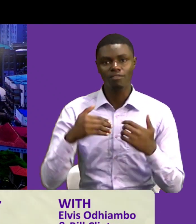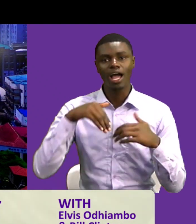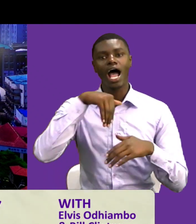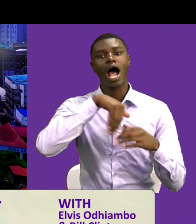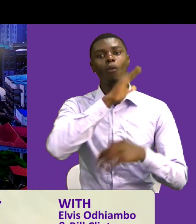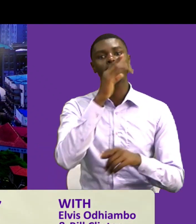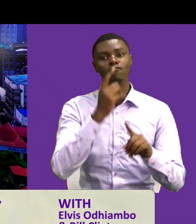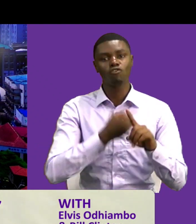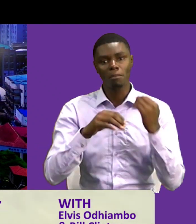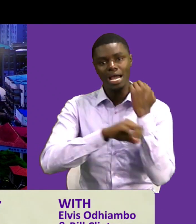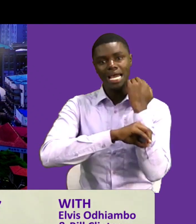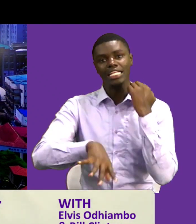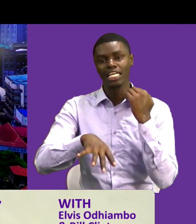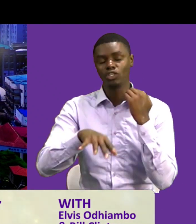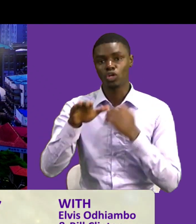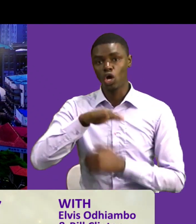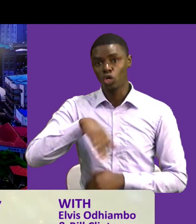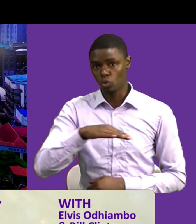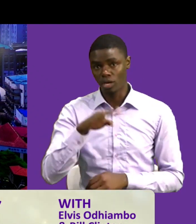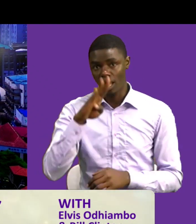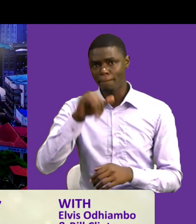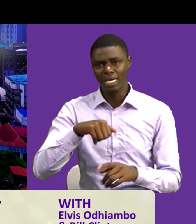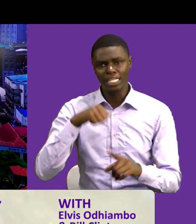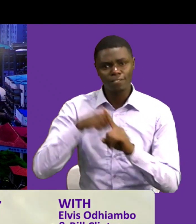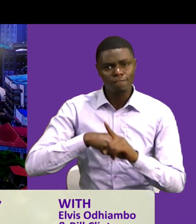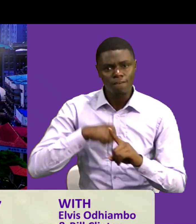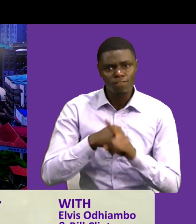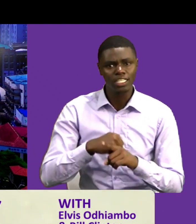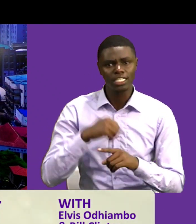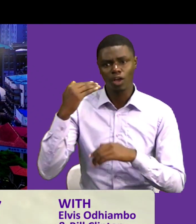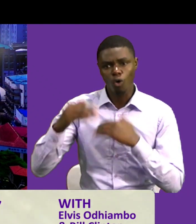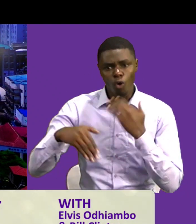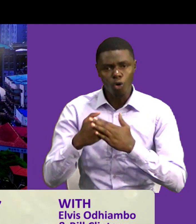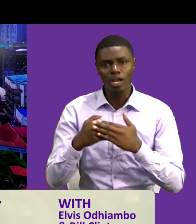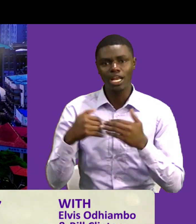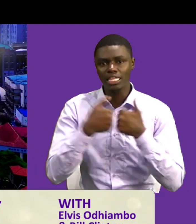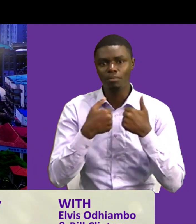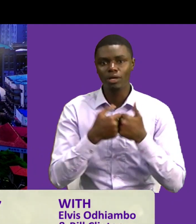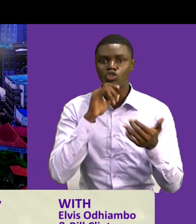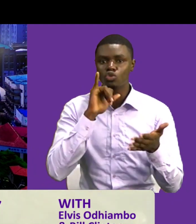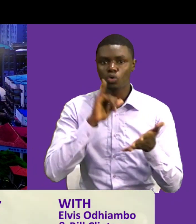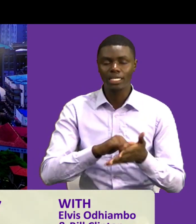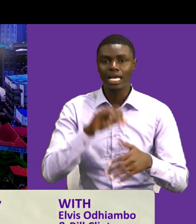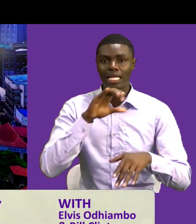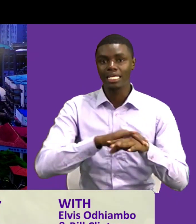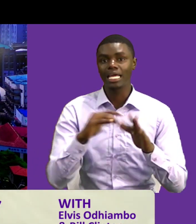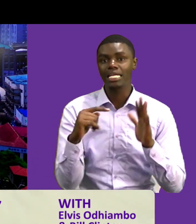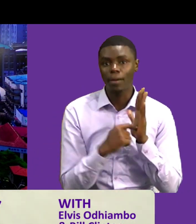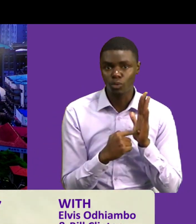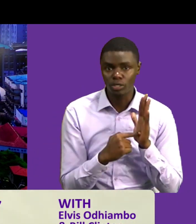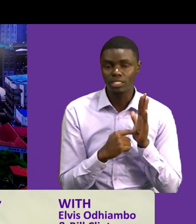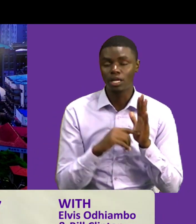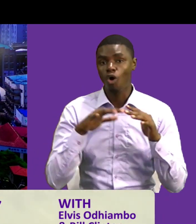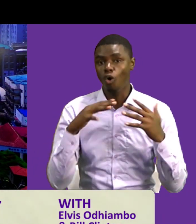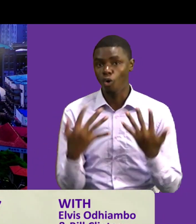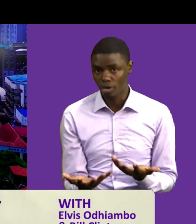from relegation zone by just fighting every match so that they get at least a point or